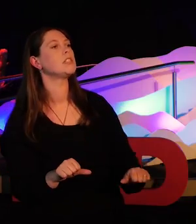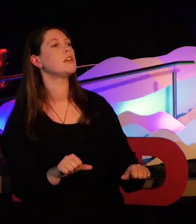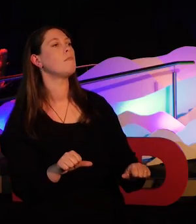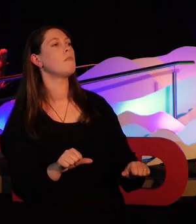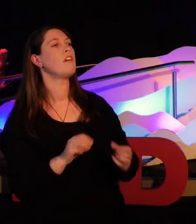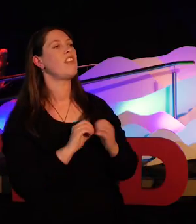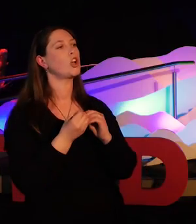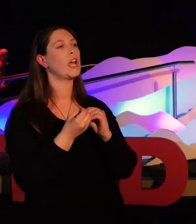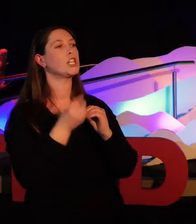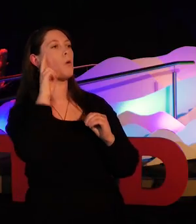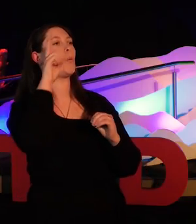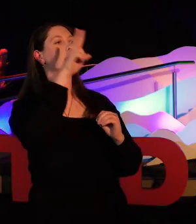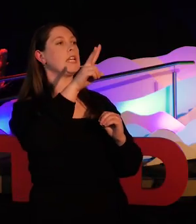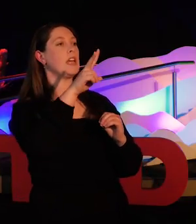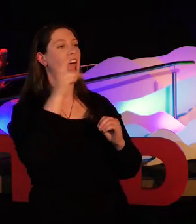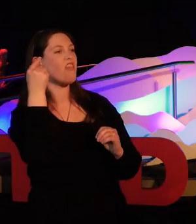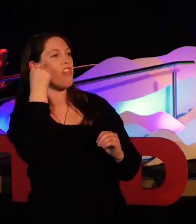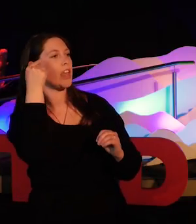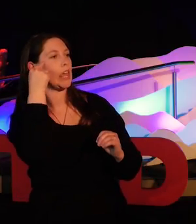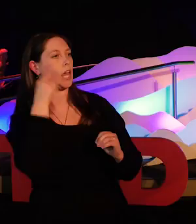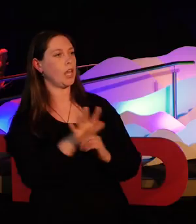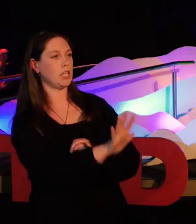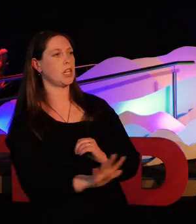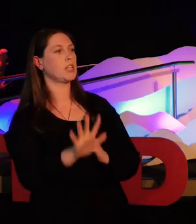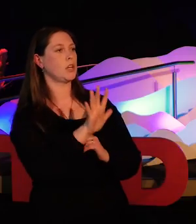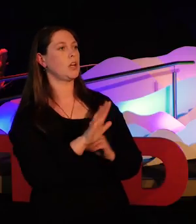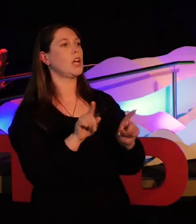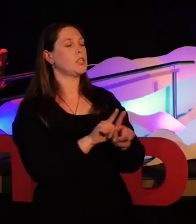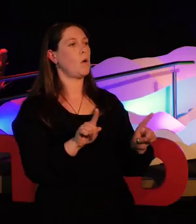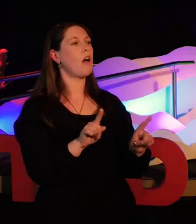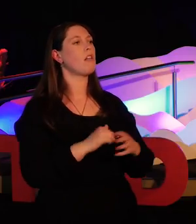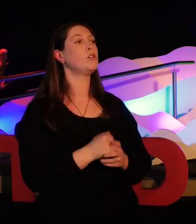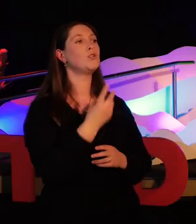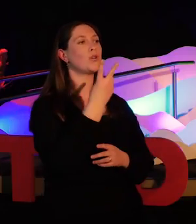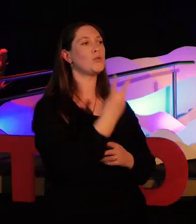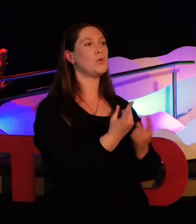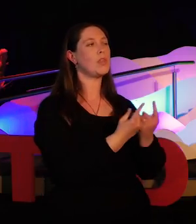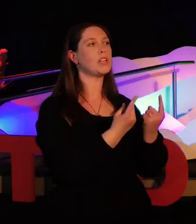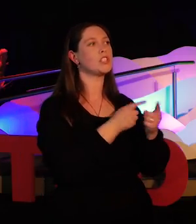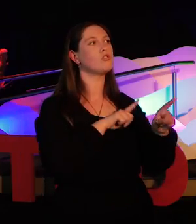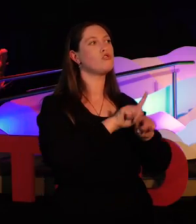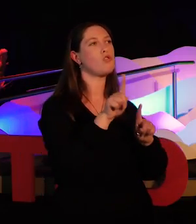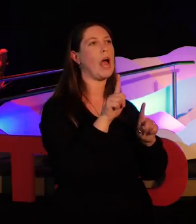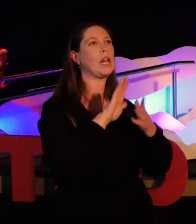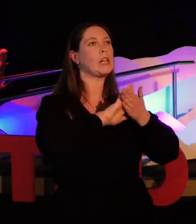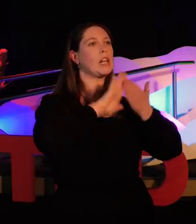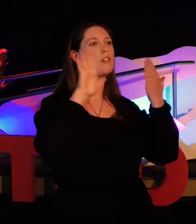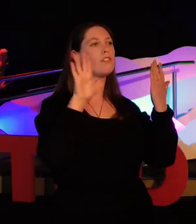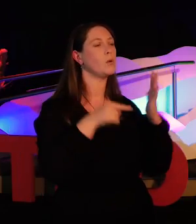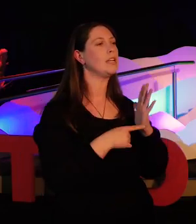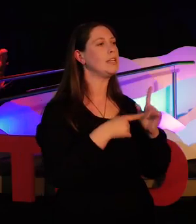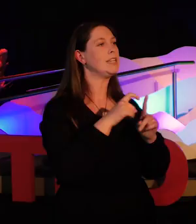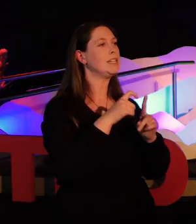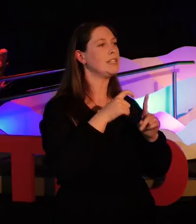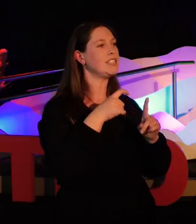that creates this and the thinking that creates the system. So two analogies just to paint the picture for you.